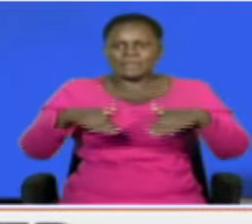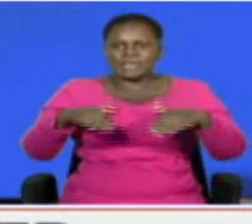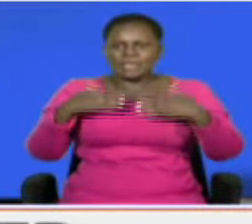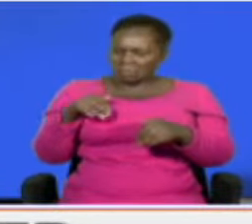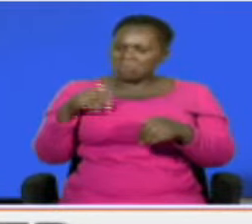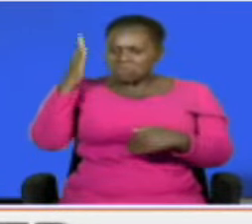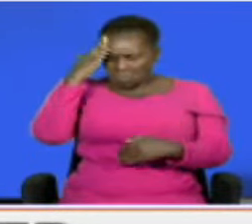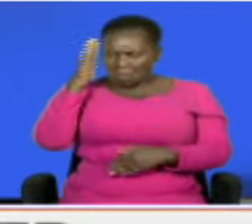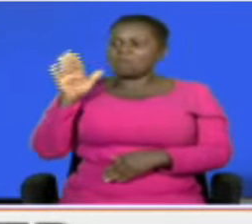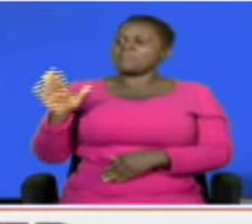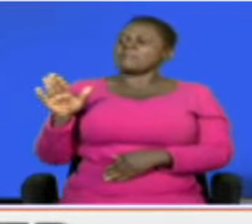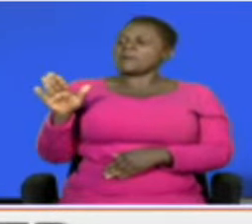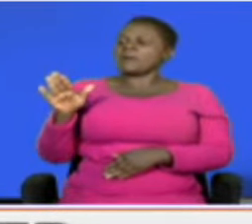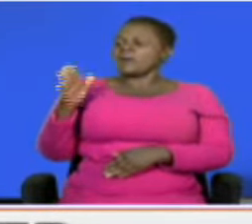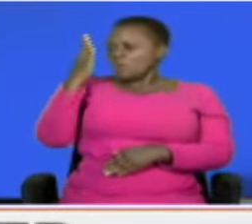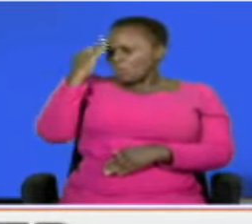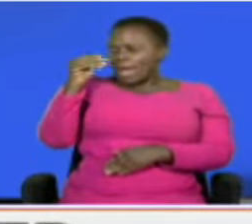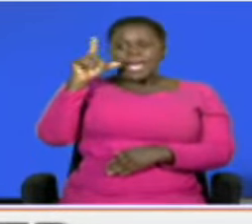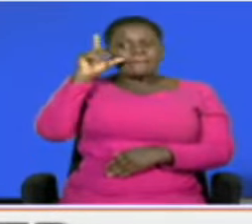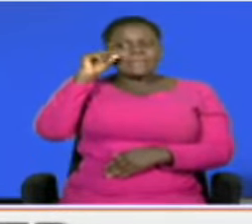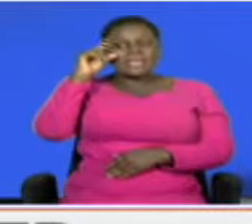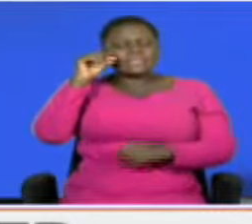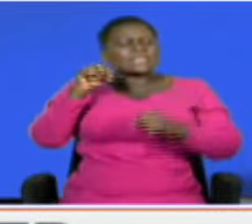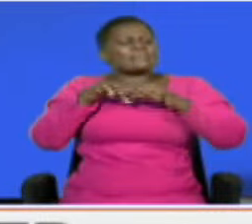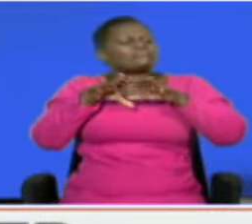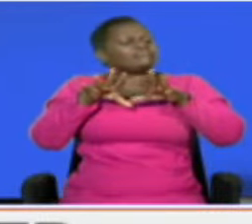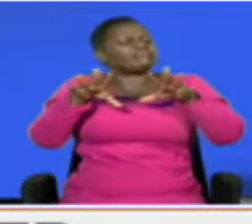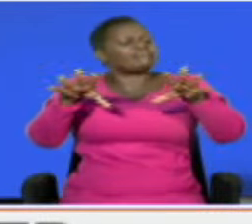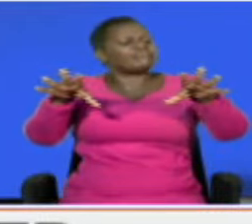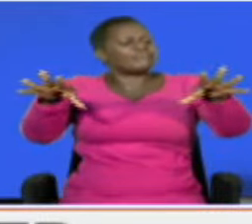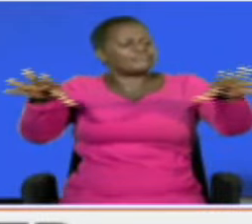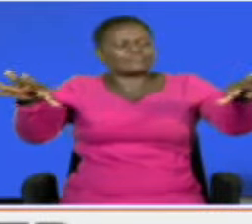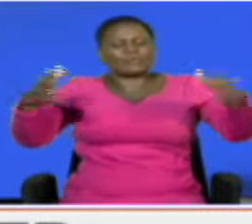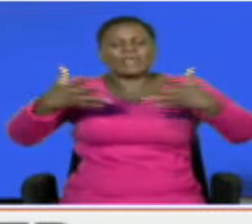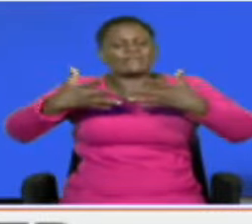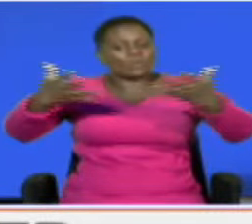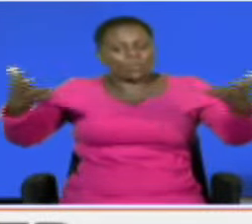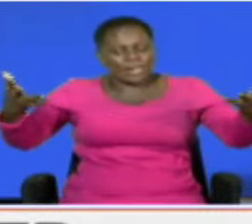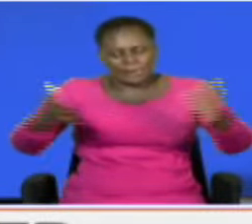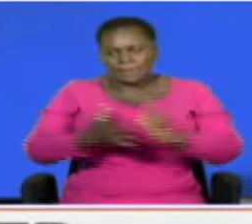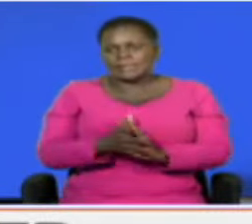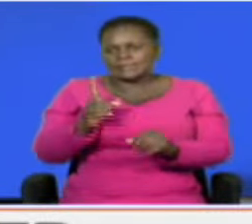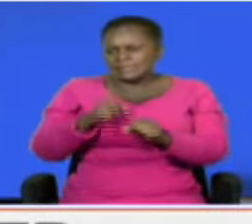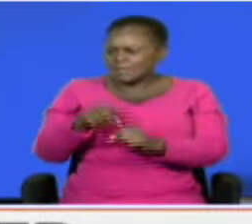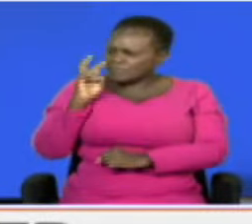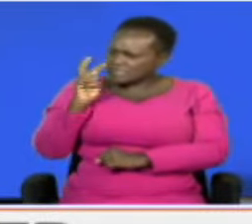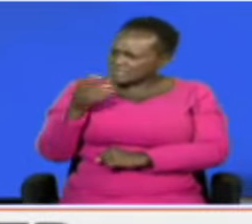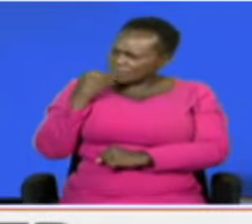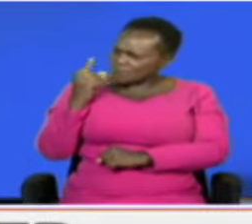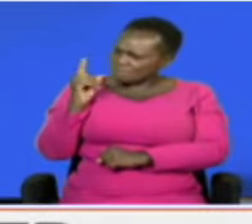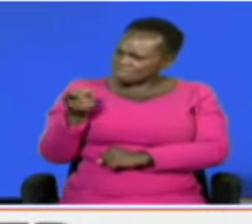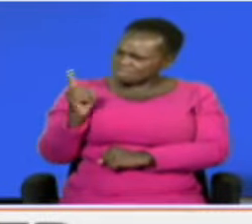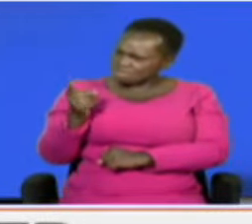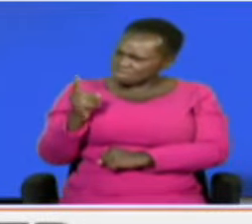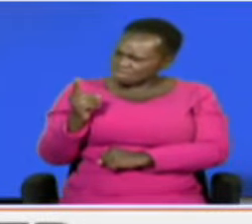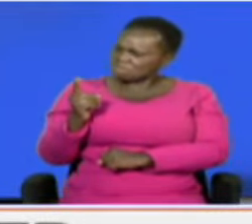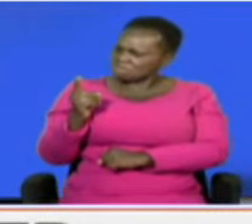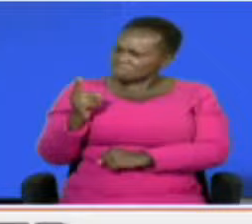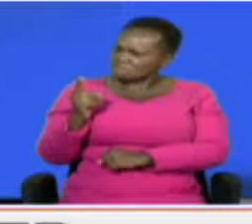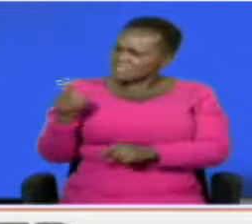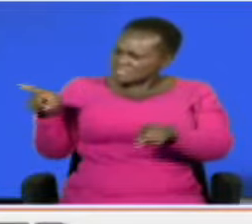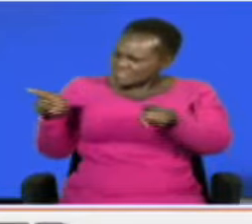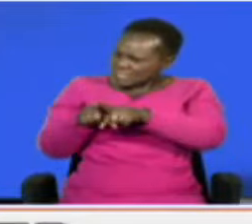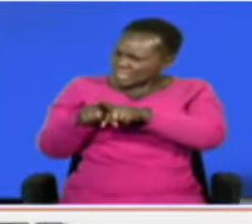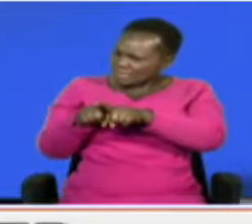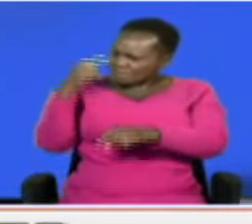walikuwa wanamfahamu. Kwa sababu picha yake ilikuwa kila mahali. So waliona yeye wakamfananisha